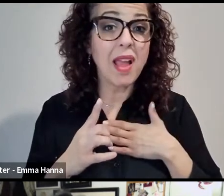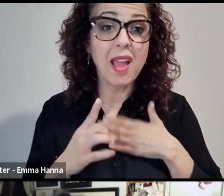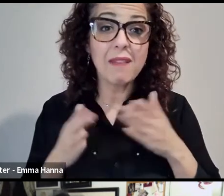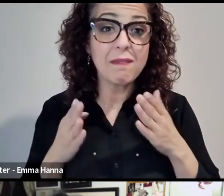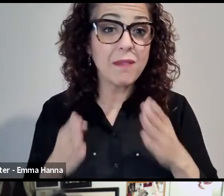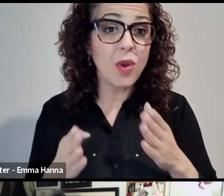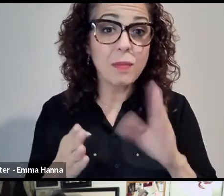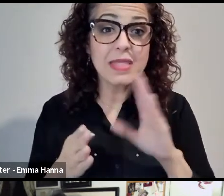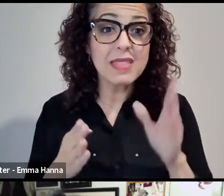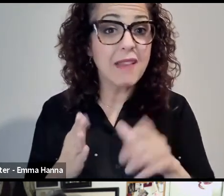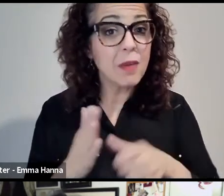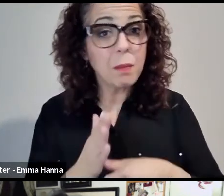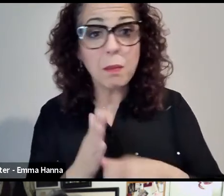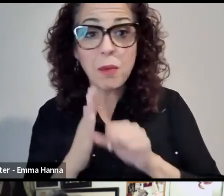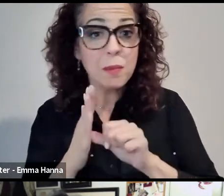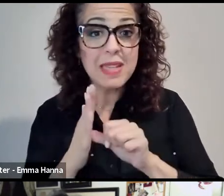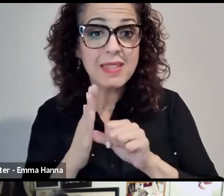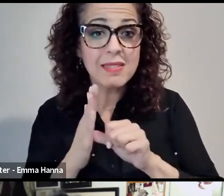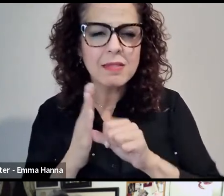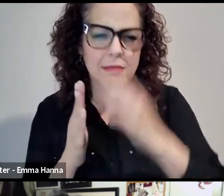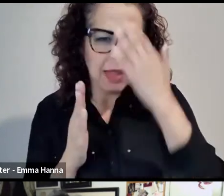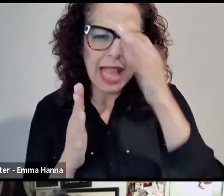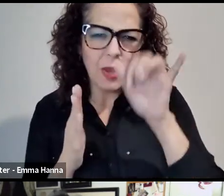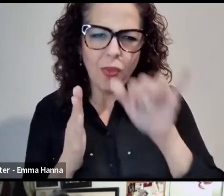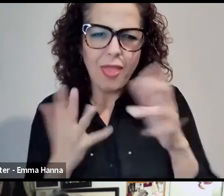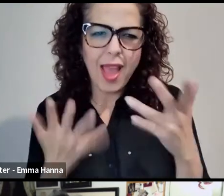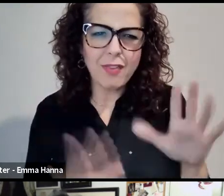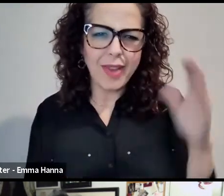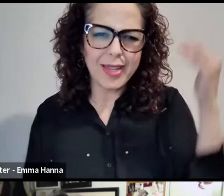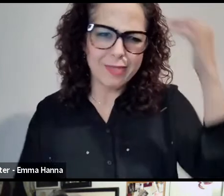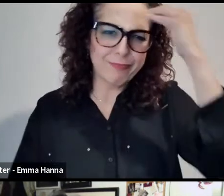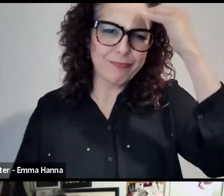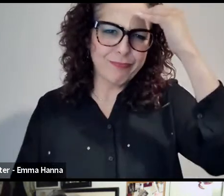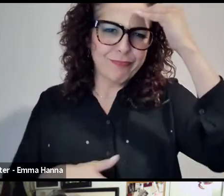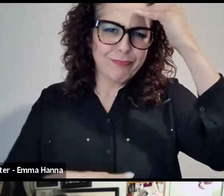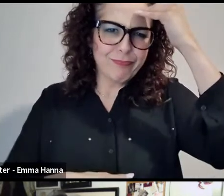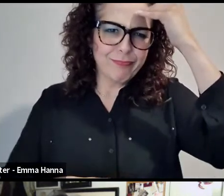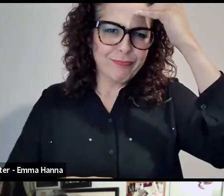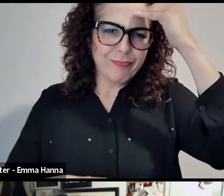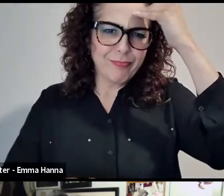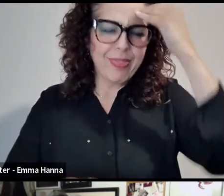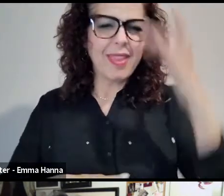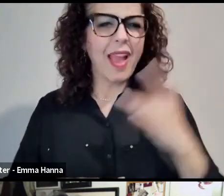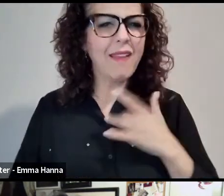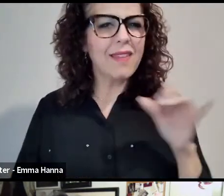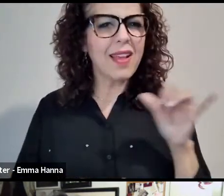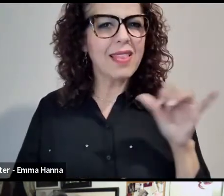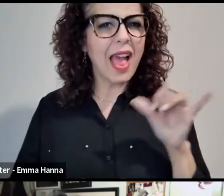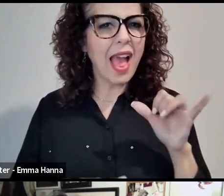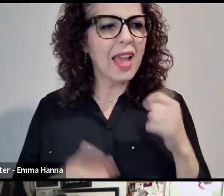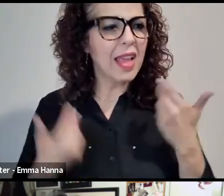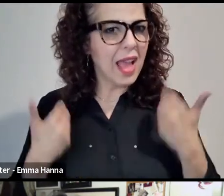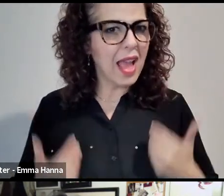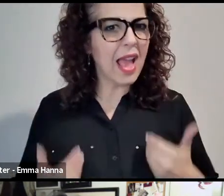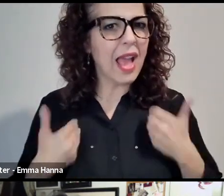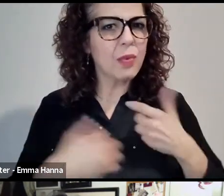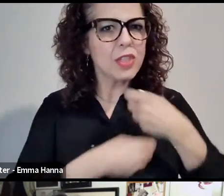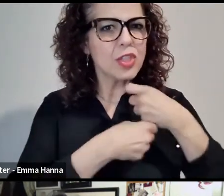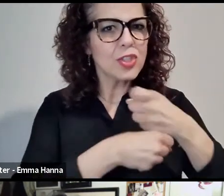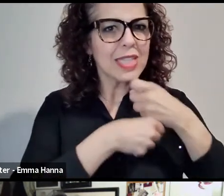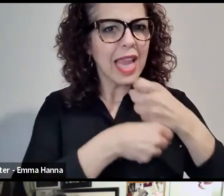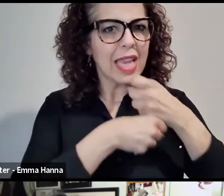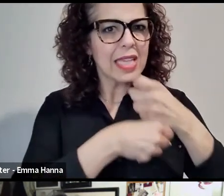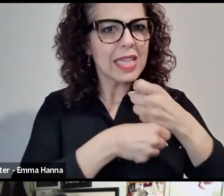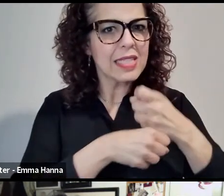that. And so I feel like a creation. That's the first thing, is I feel like I was created and built